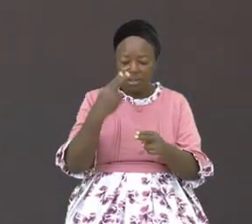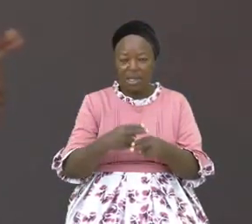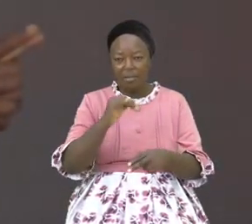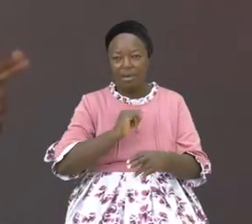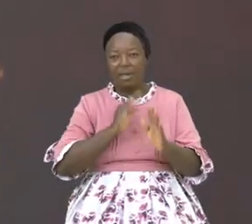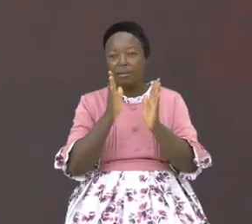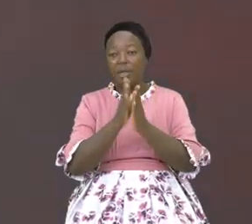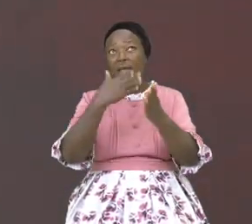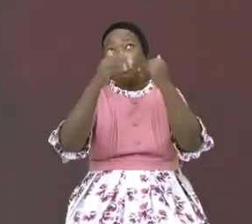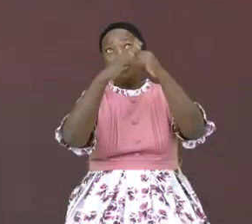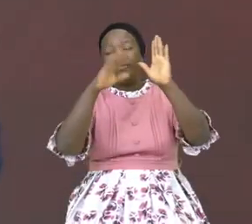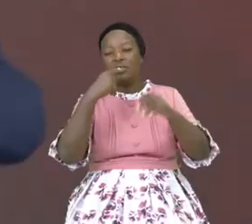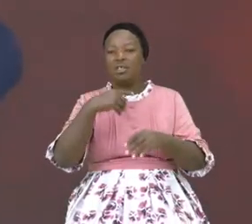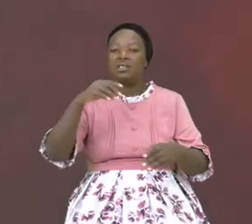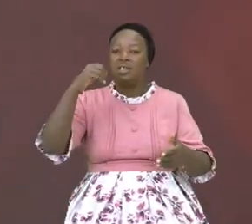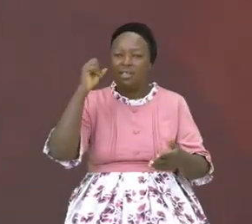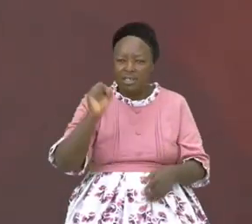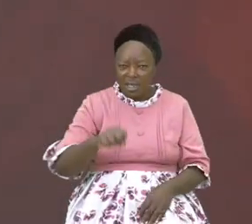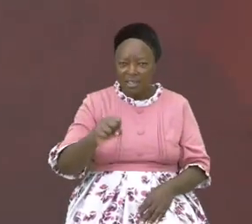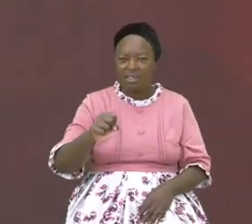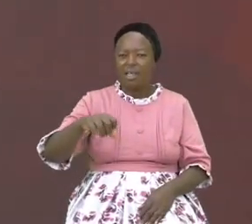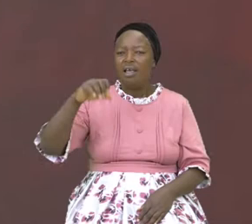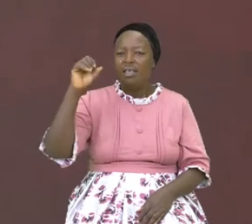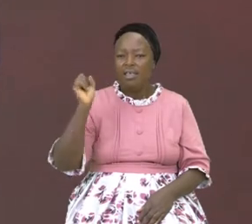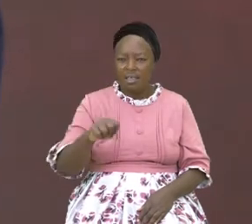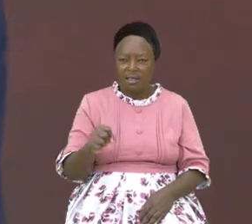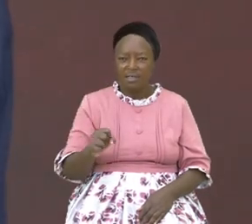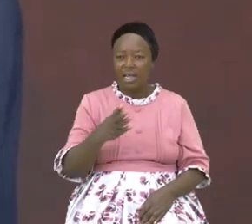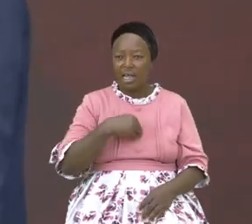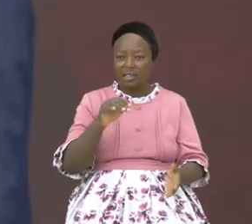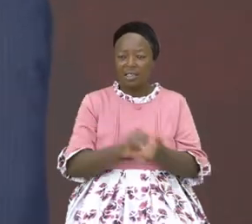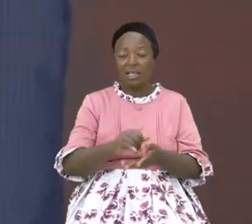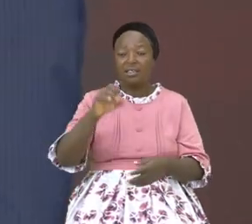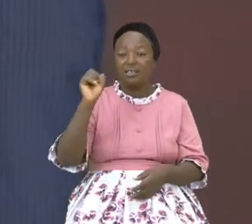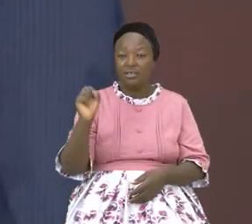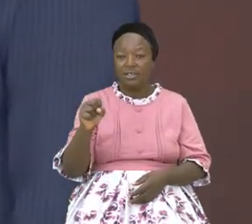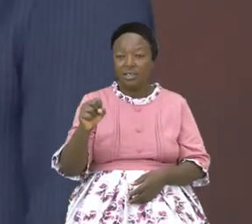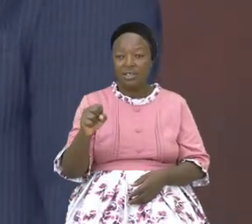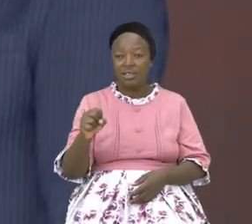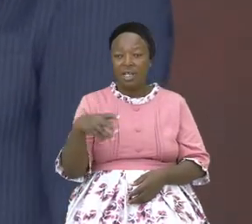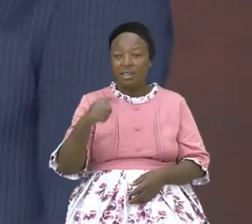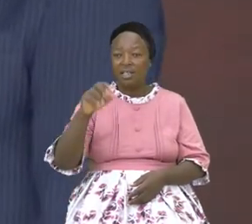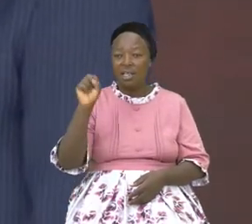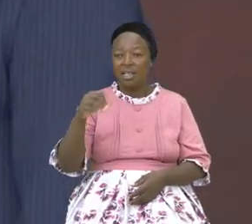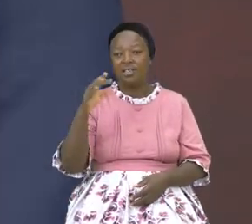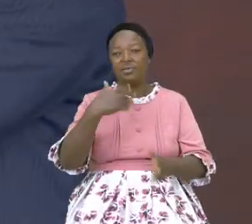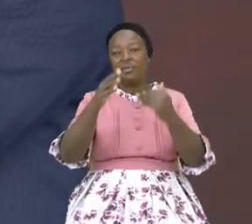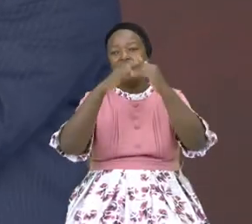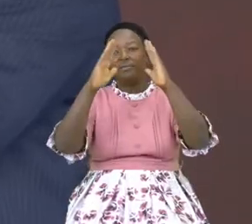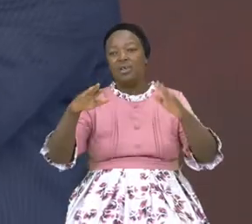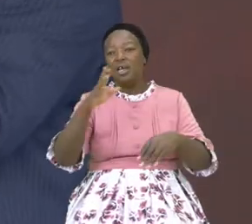says yea. Yes. And that yes, the yes of heaven,